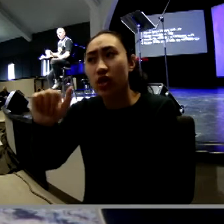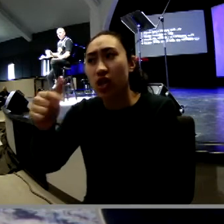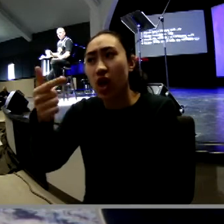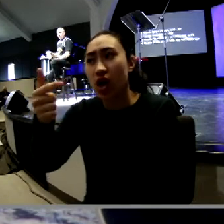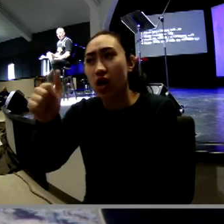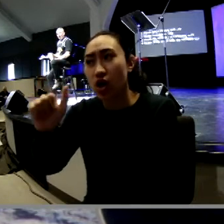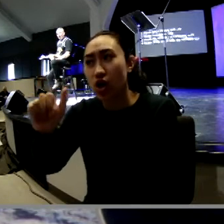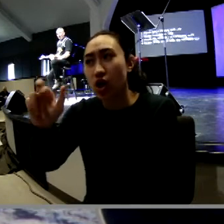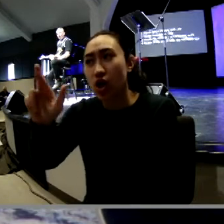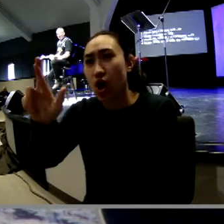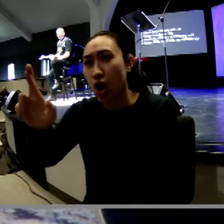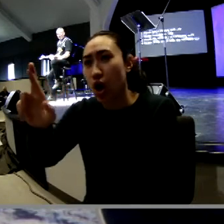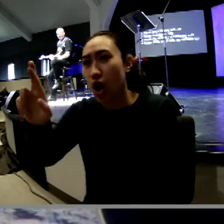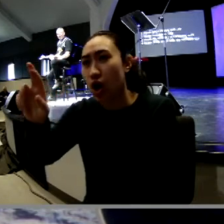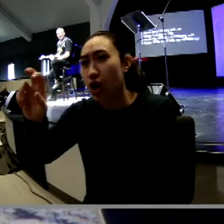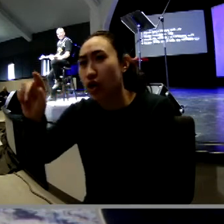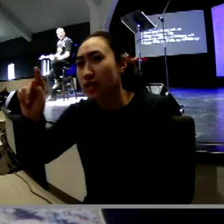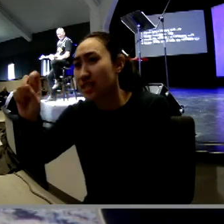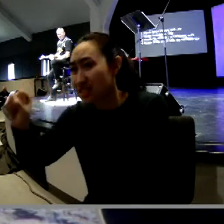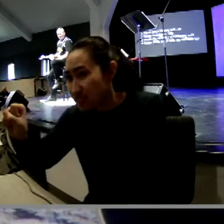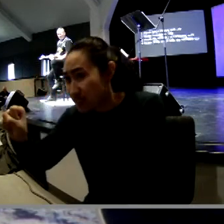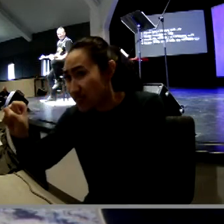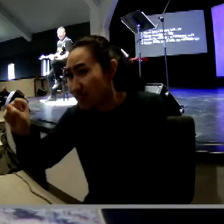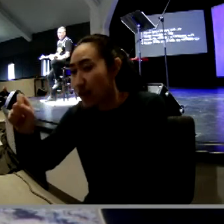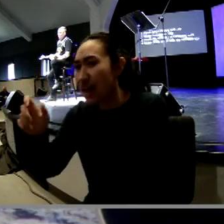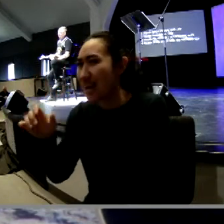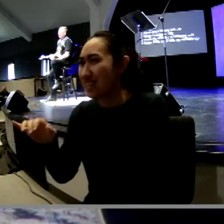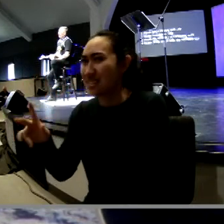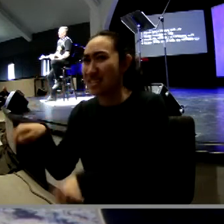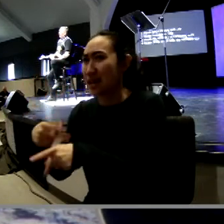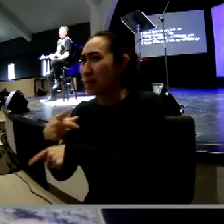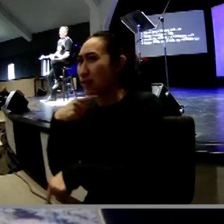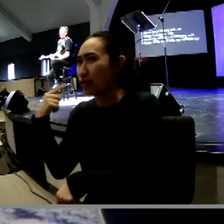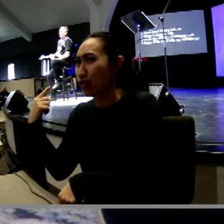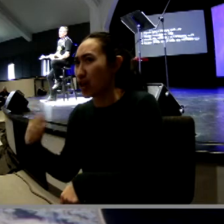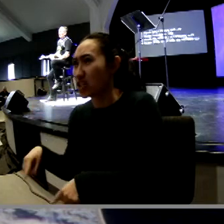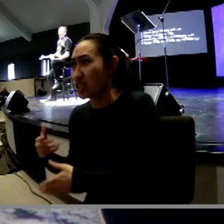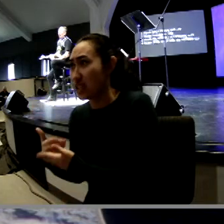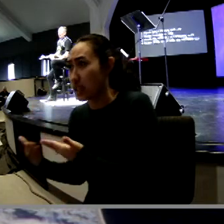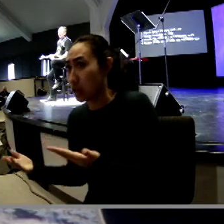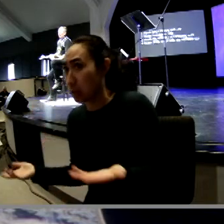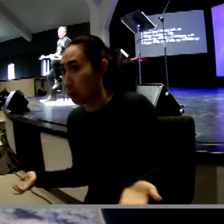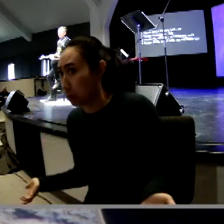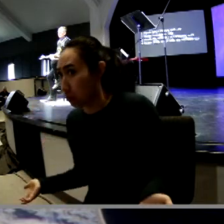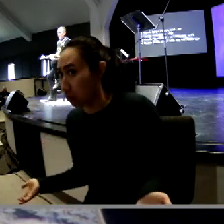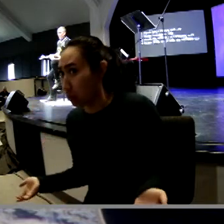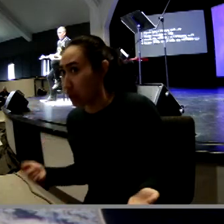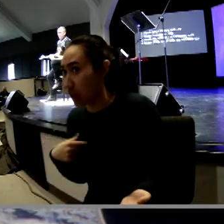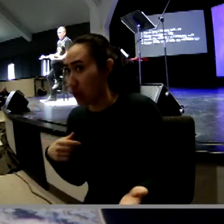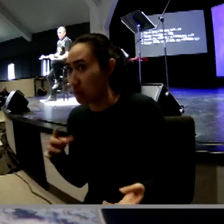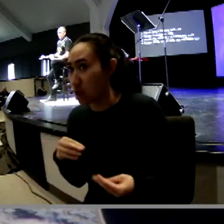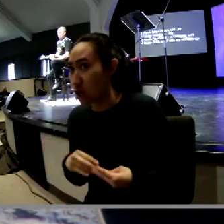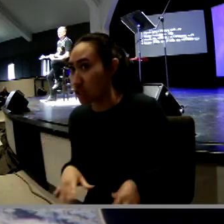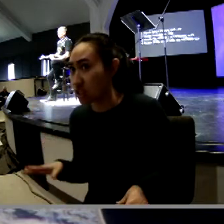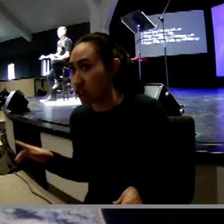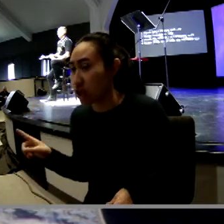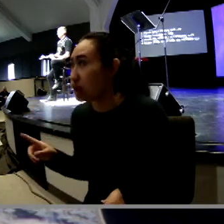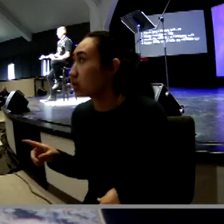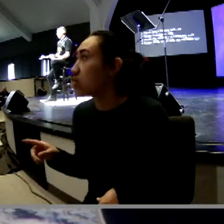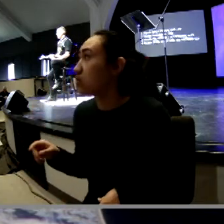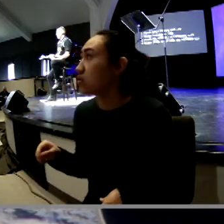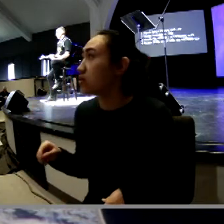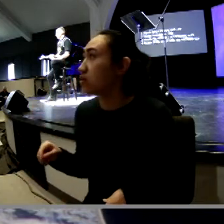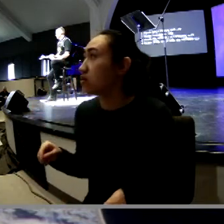like a bone in your body. What happened? It was bad. Yeah? I was at